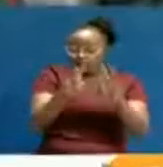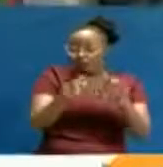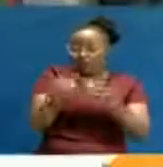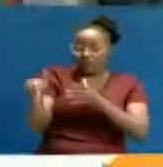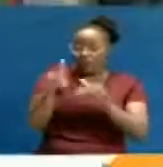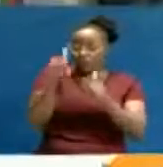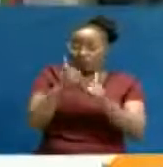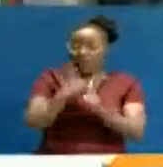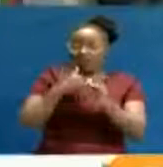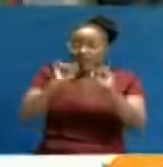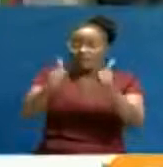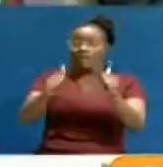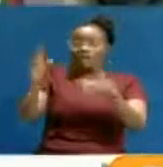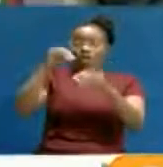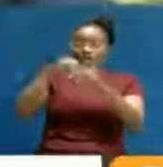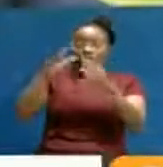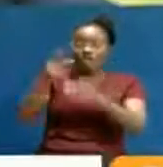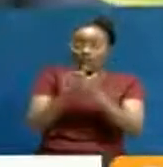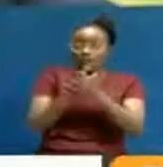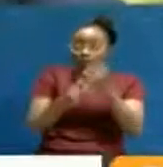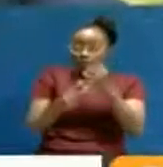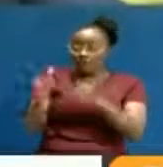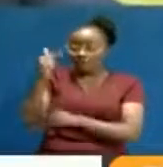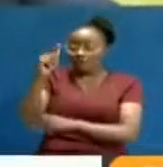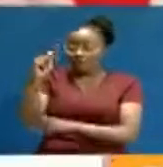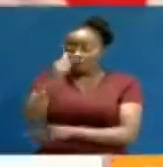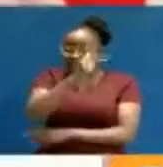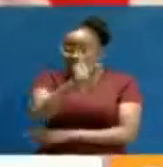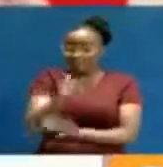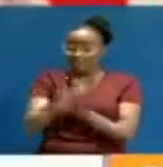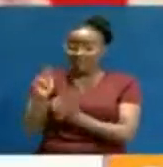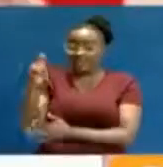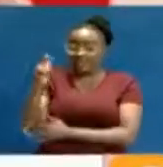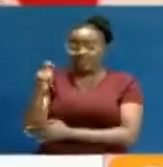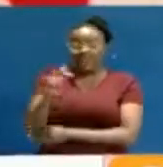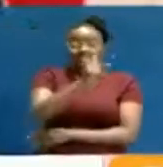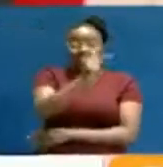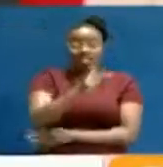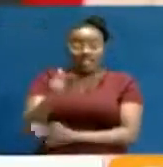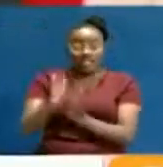untapped opportunities, investors in both countries remain cautious. Tanzania and Kenya